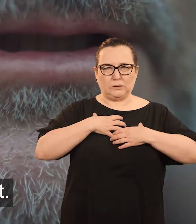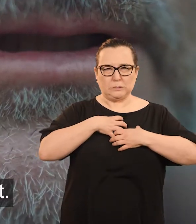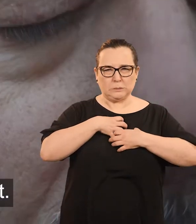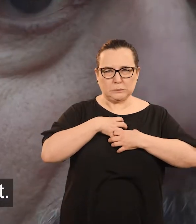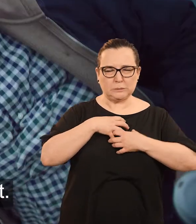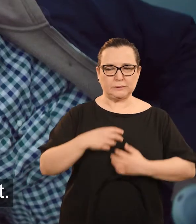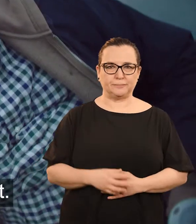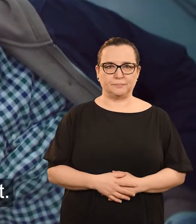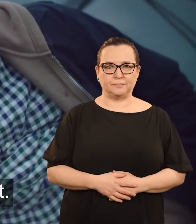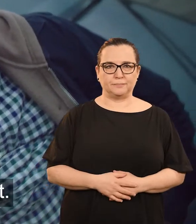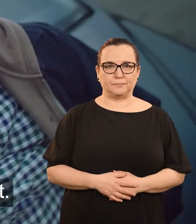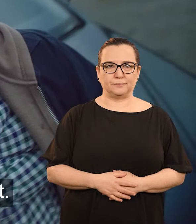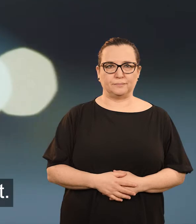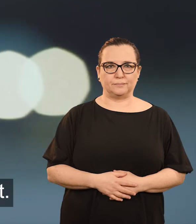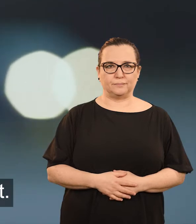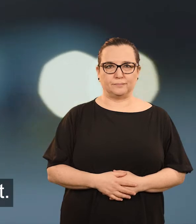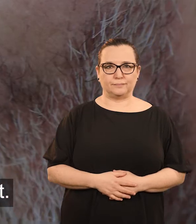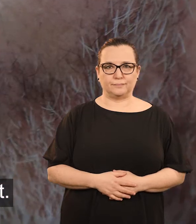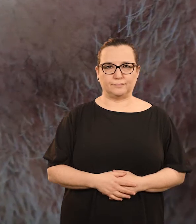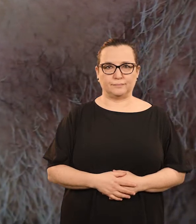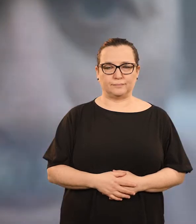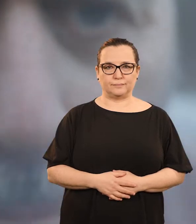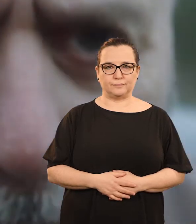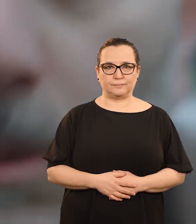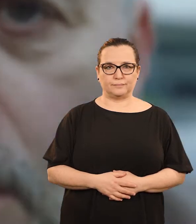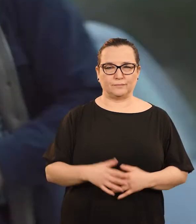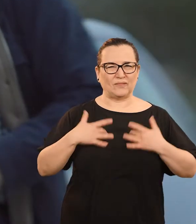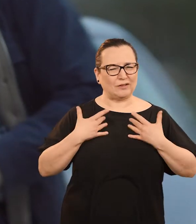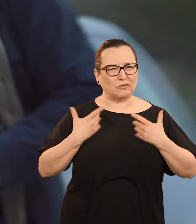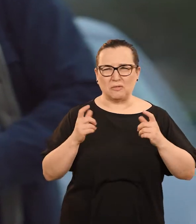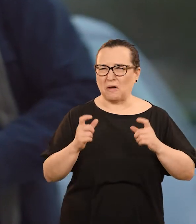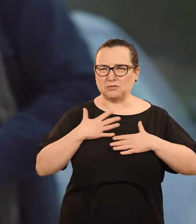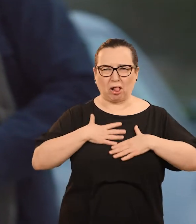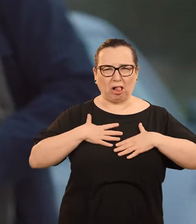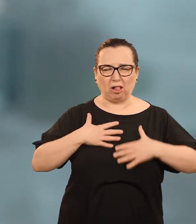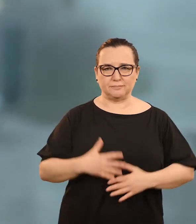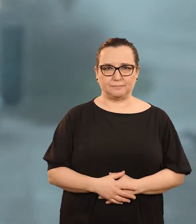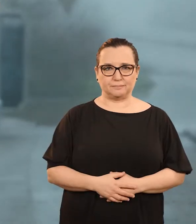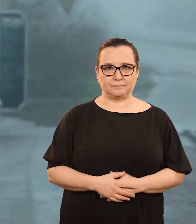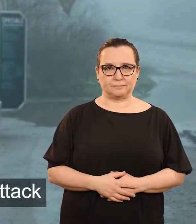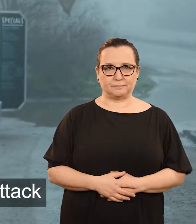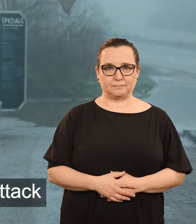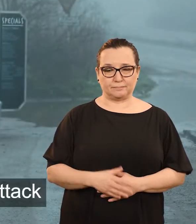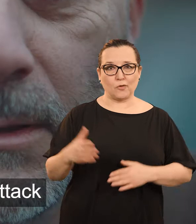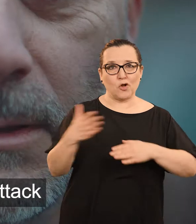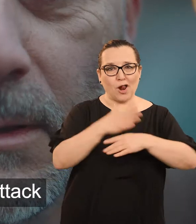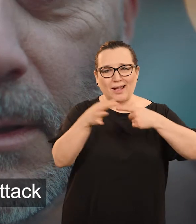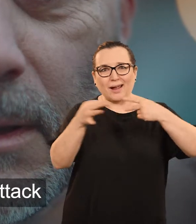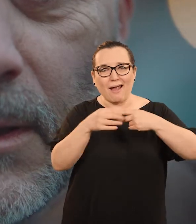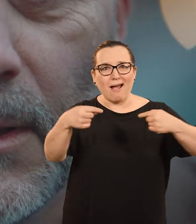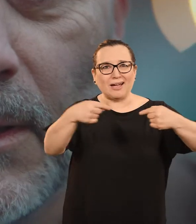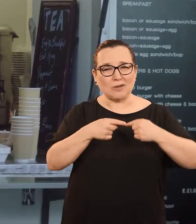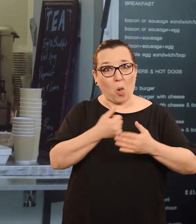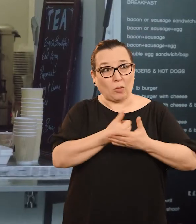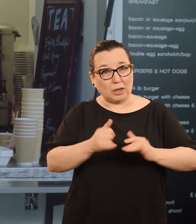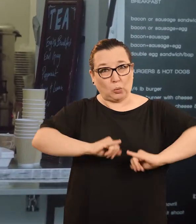A squeezing across the chest, a feeling of unease. The early symptoms of a heart attack